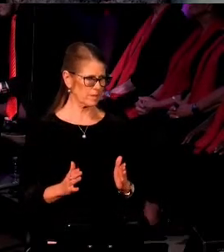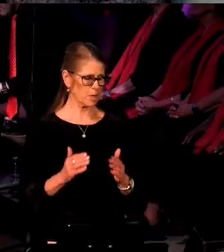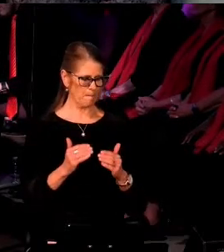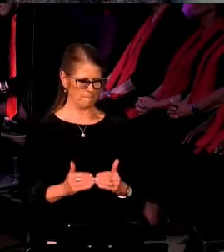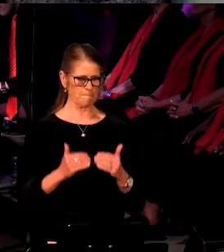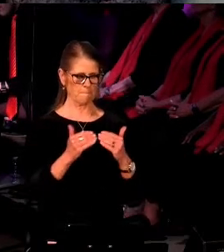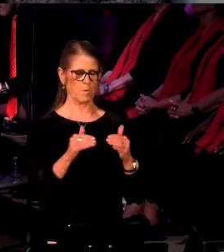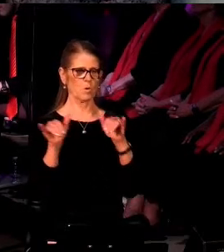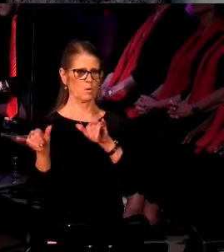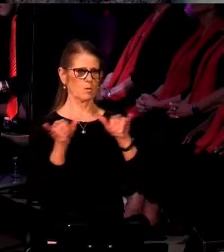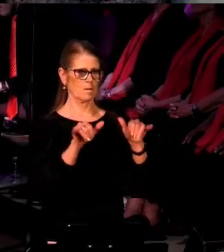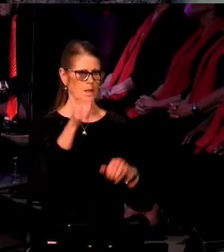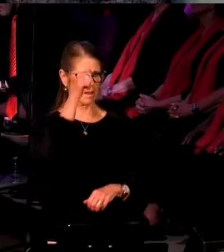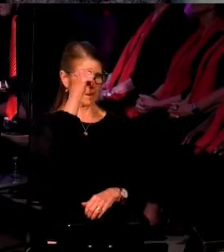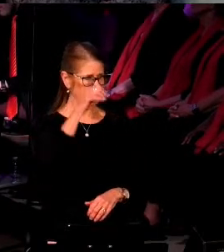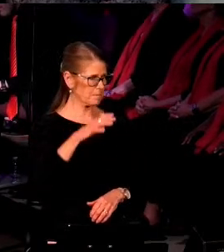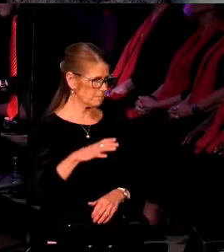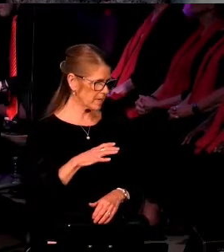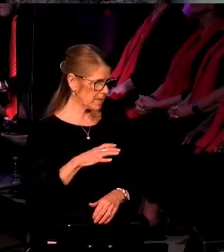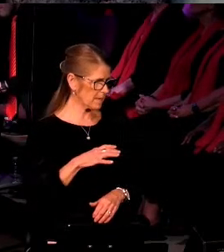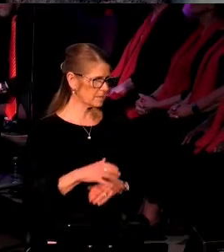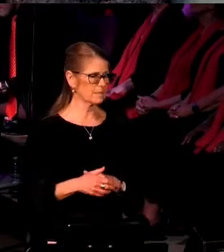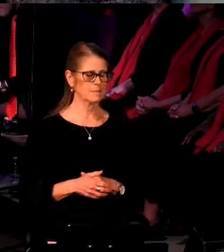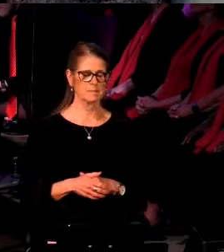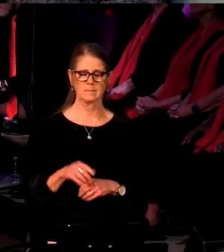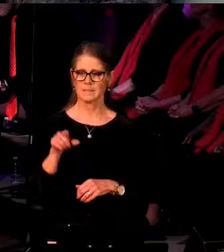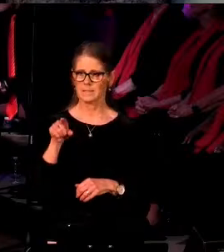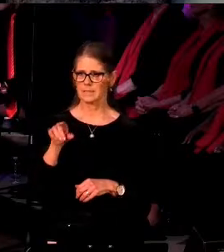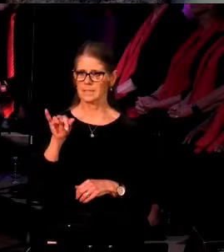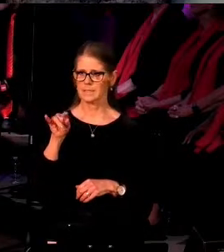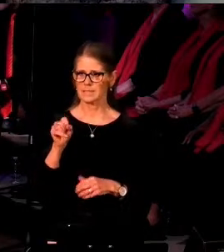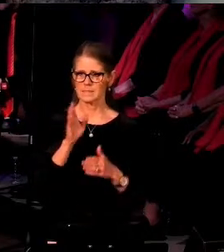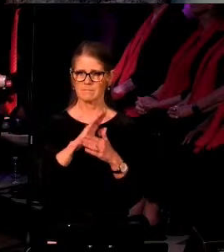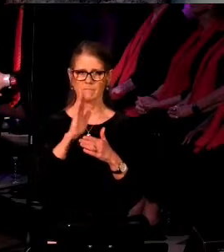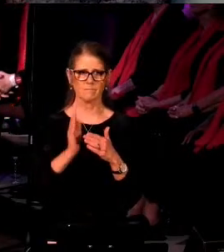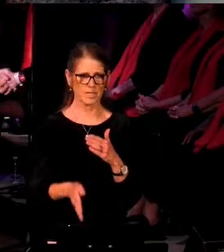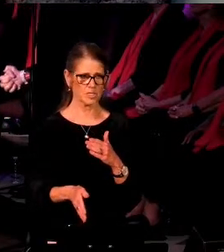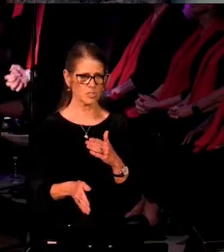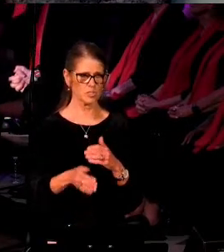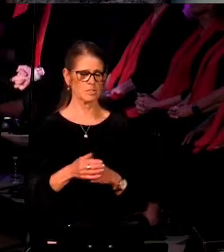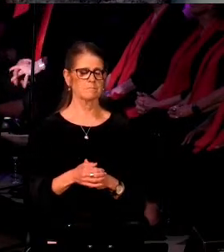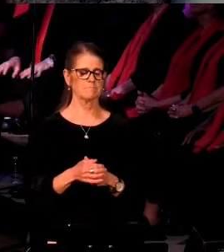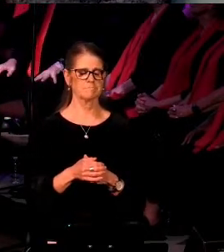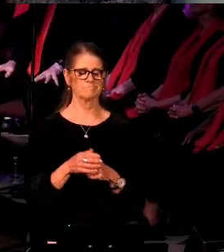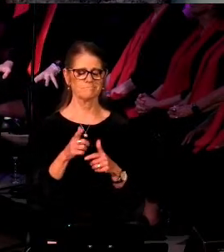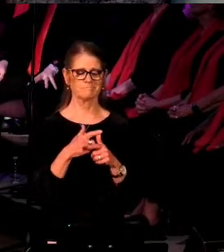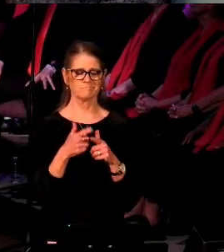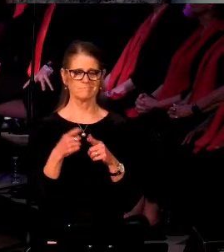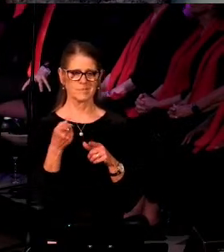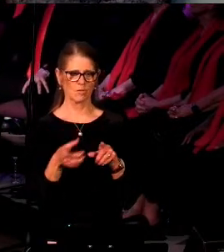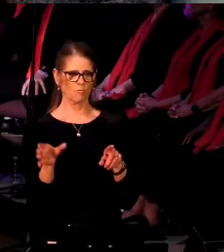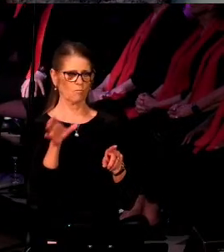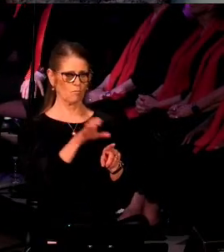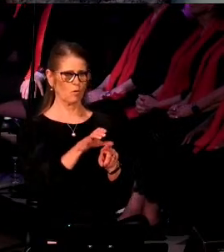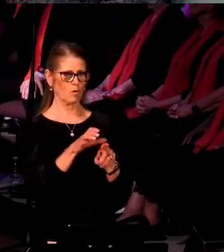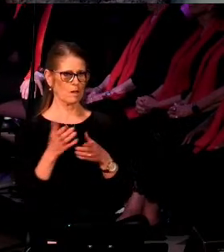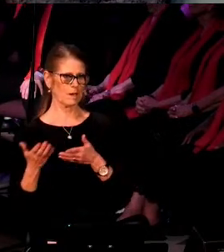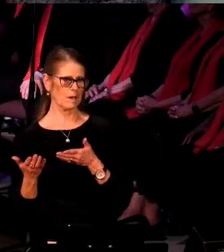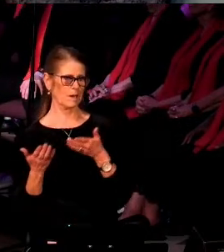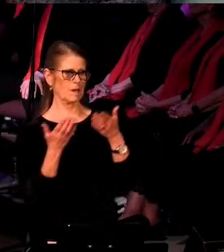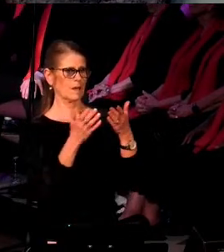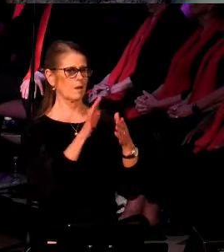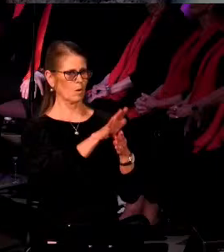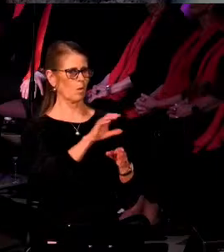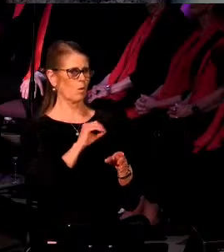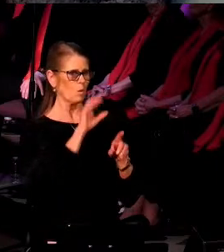men. It is finished. Then they made him carry his own cross up the hill, where they laid him